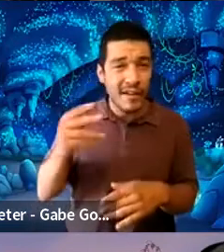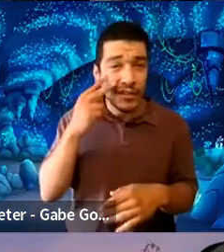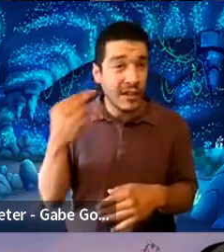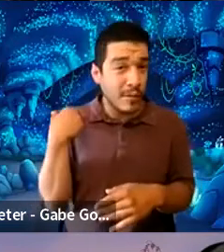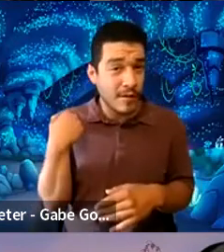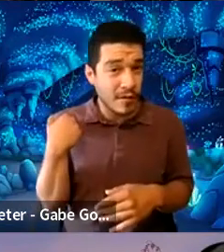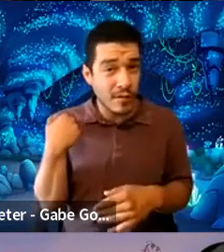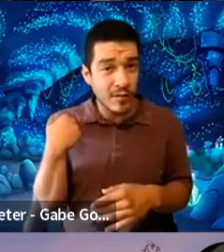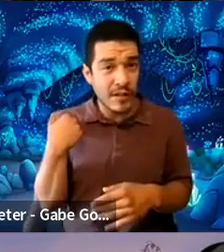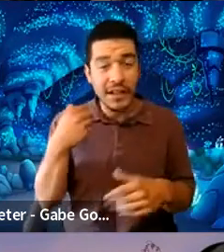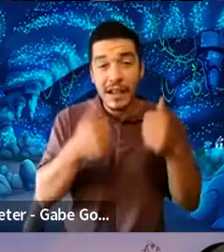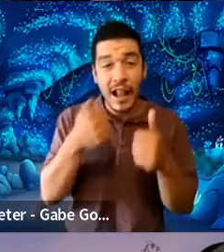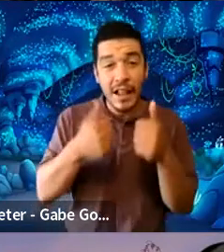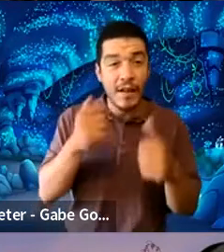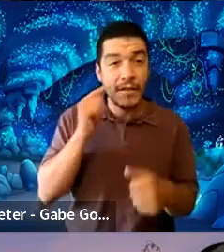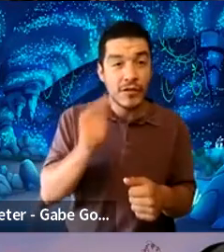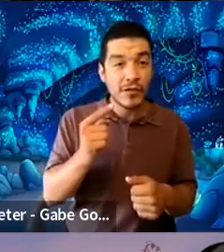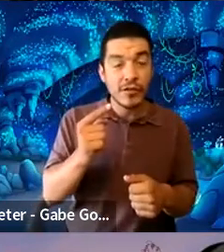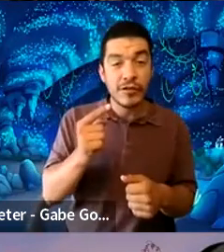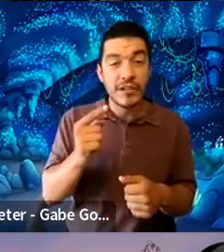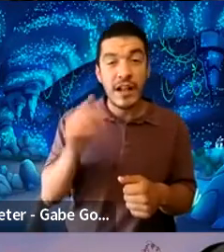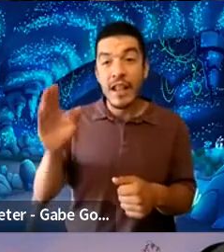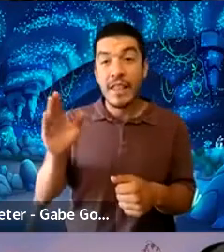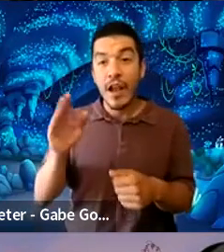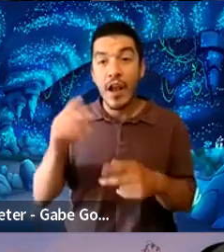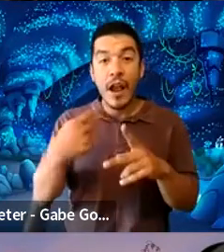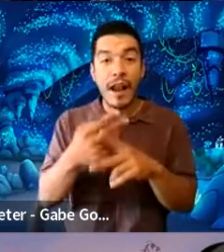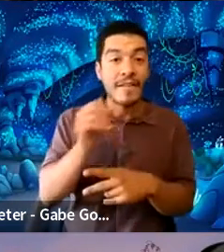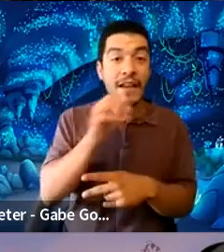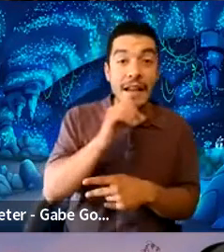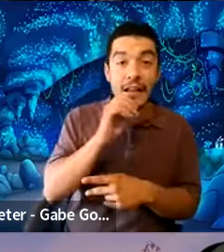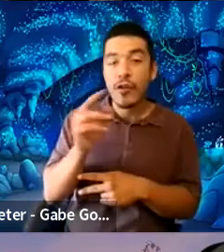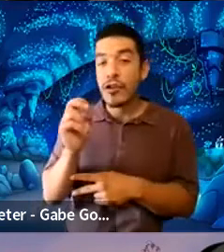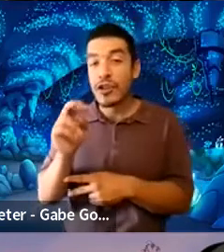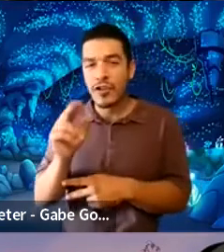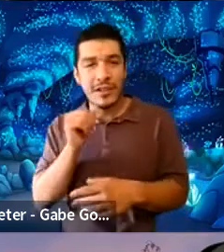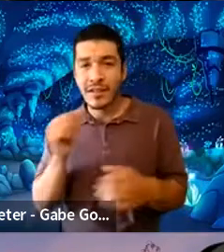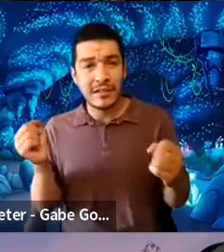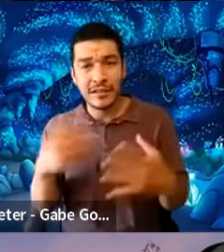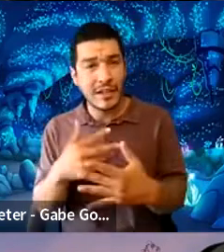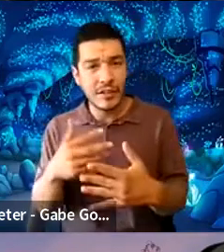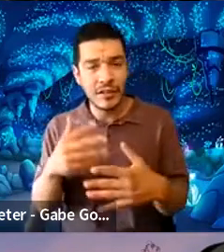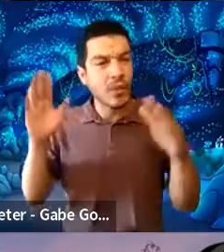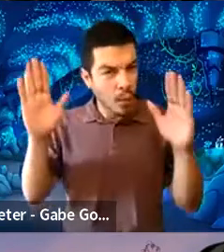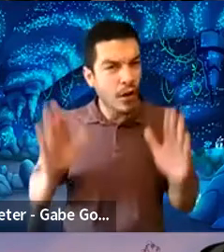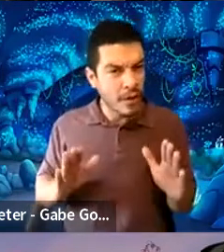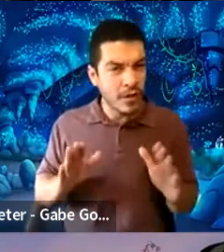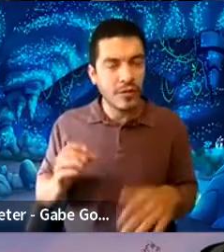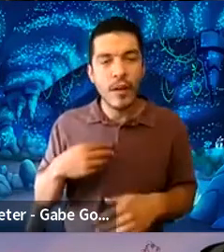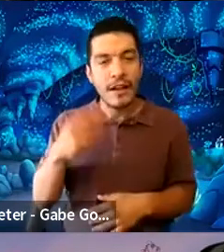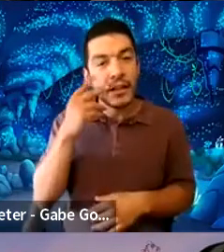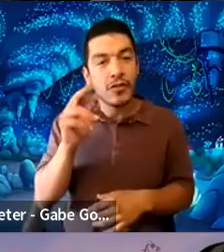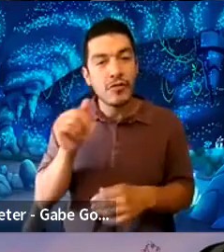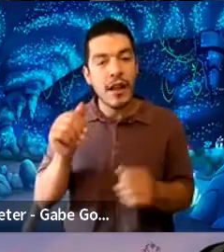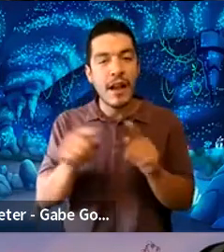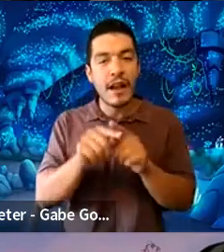or either in terms of ethnicity or age or gender, it's not scary, it's wonderful. So I see Eureka as a